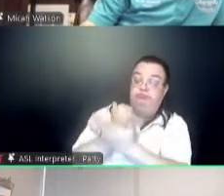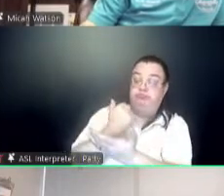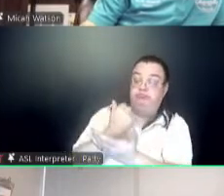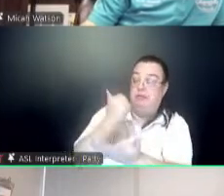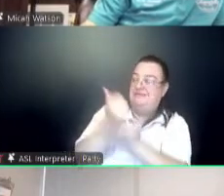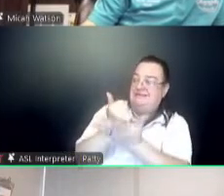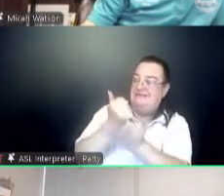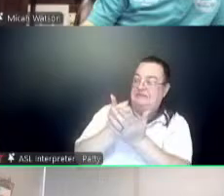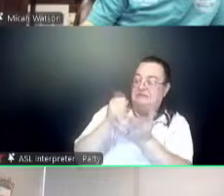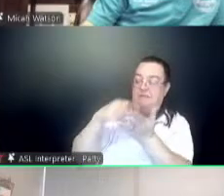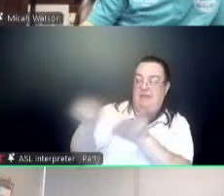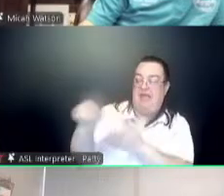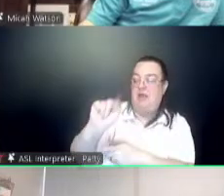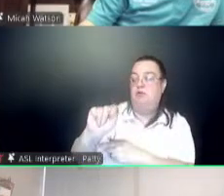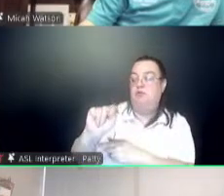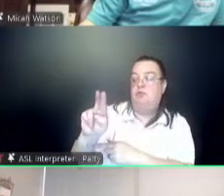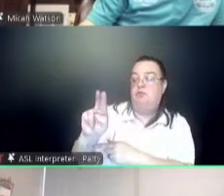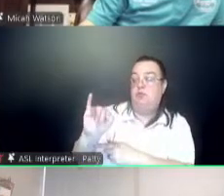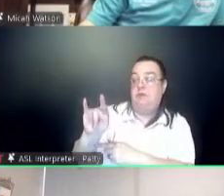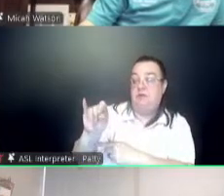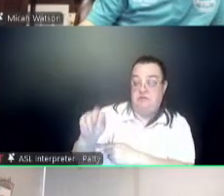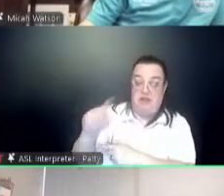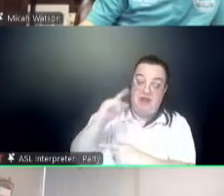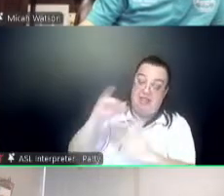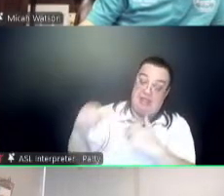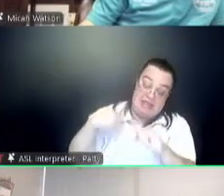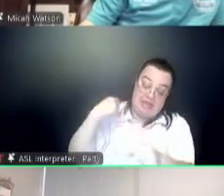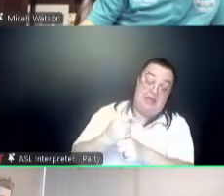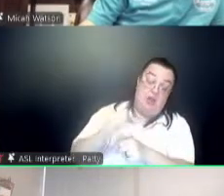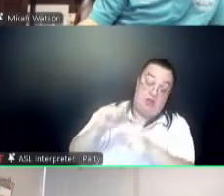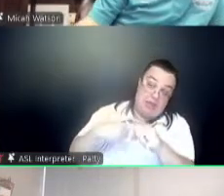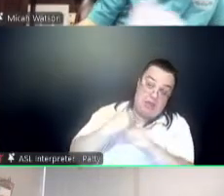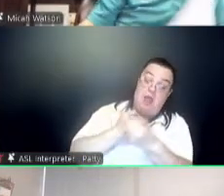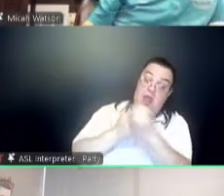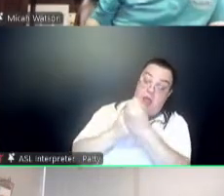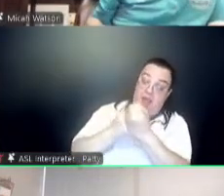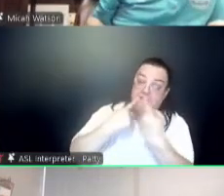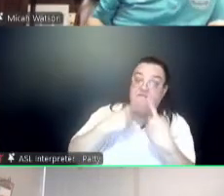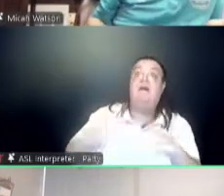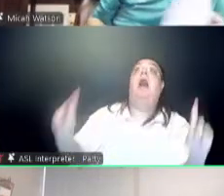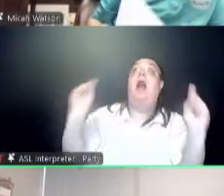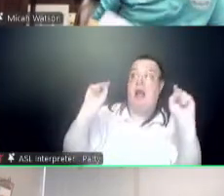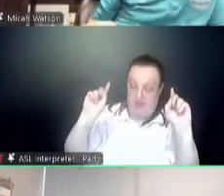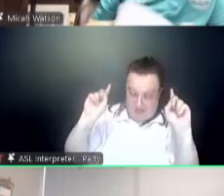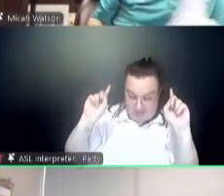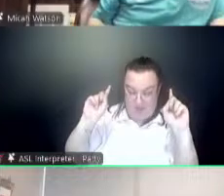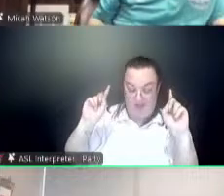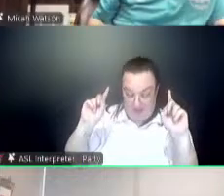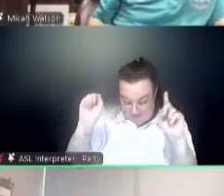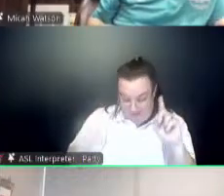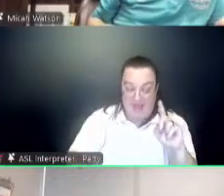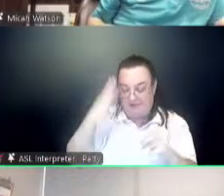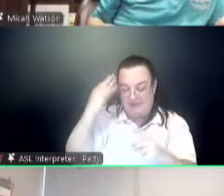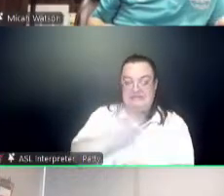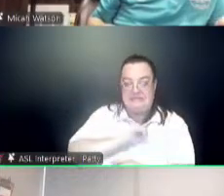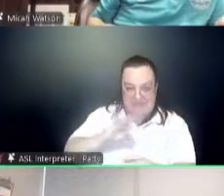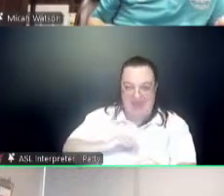assistance. And I think the years of advocacy has finally played off because staff has been taking advantage